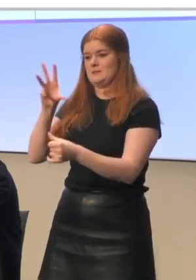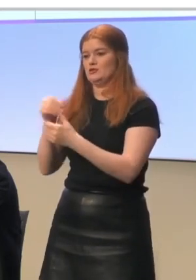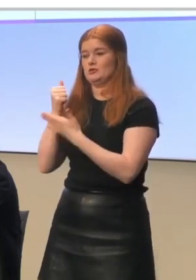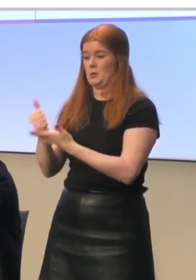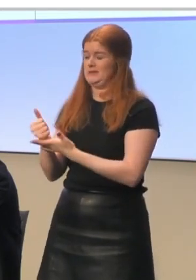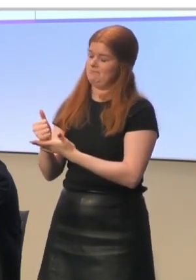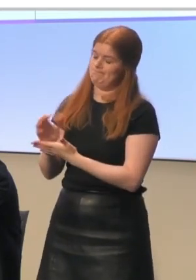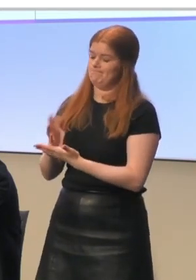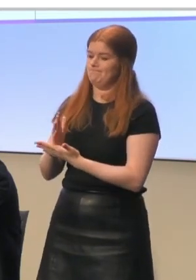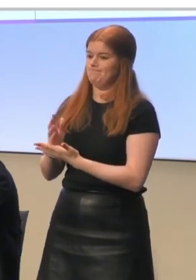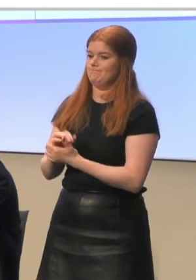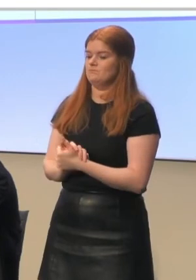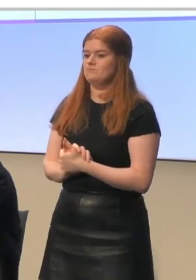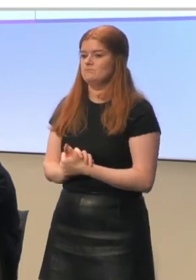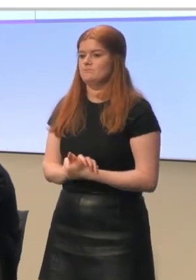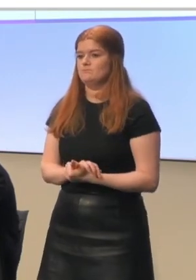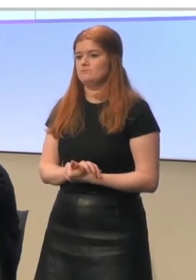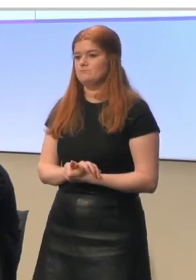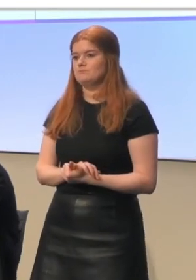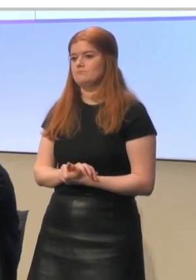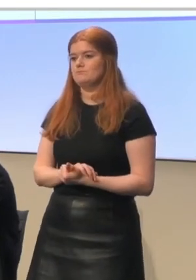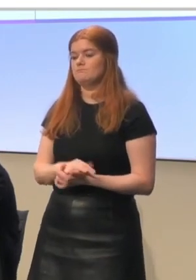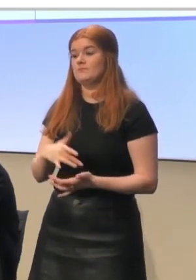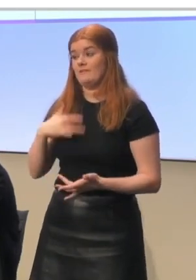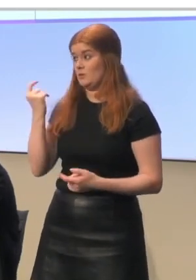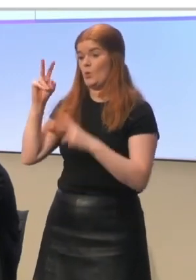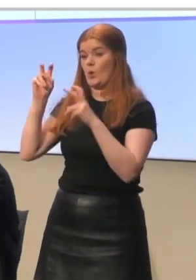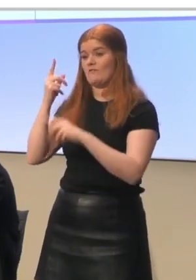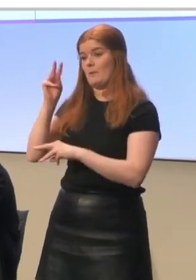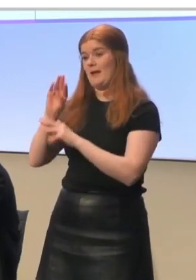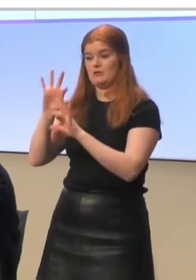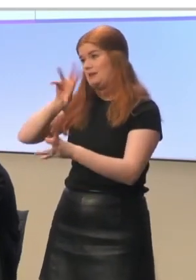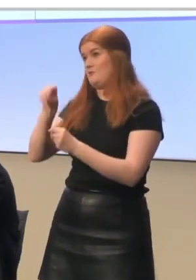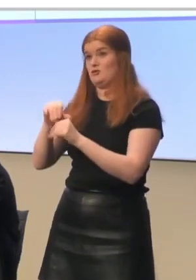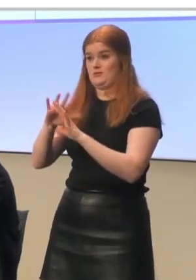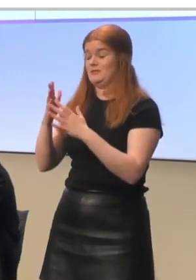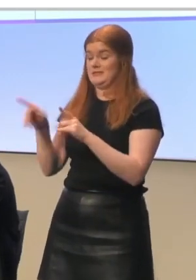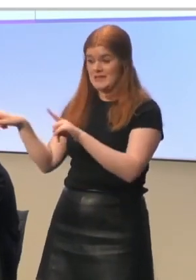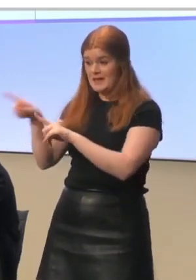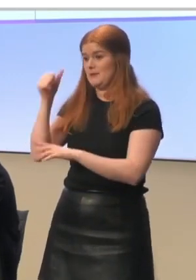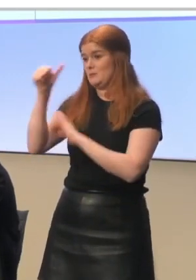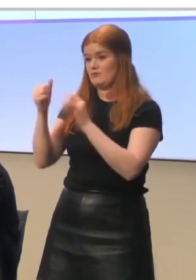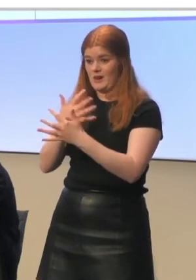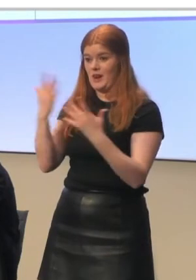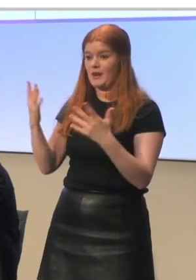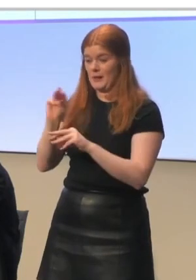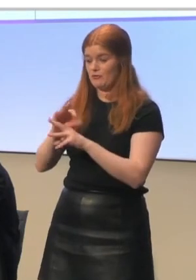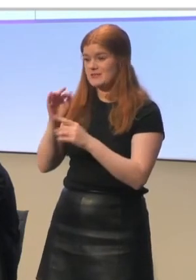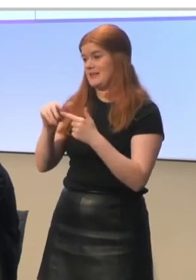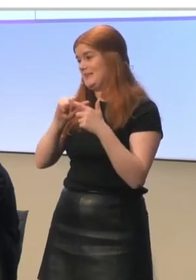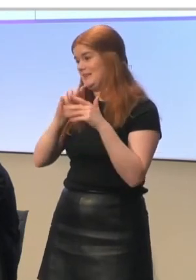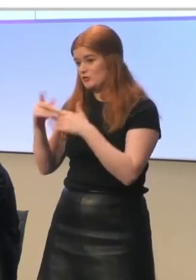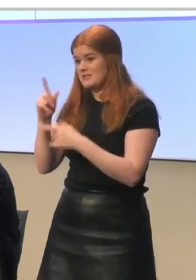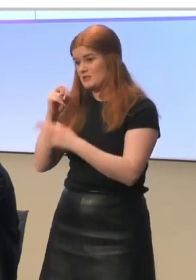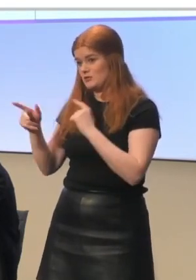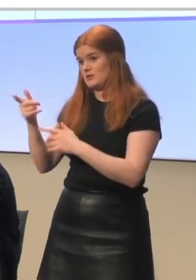supports. And I think this quote from a parent captures what a lot of parents and a lot of, indeed, school leaders and teachers were